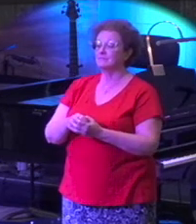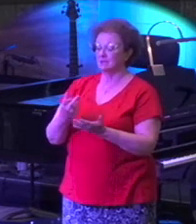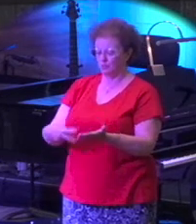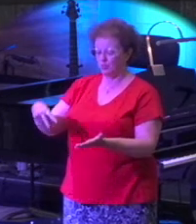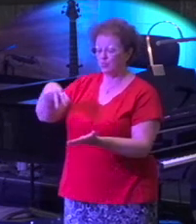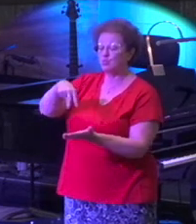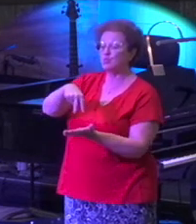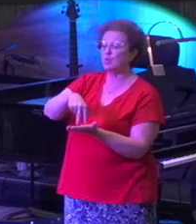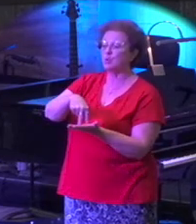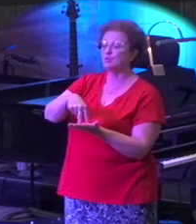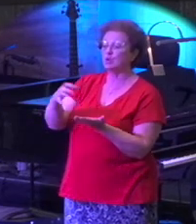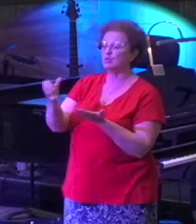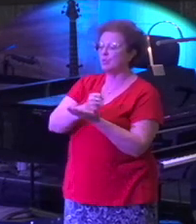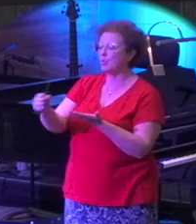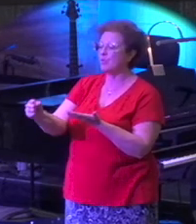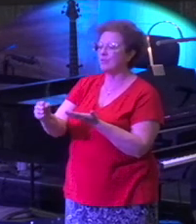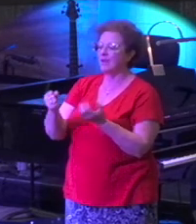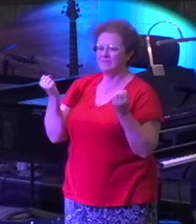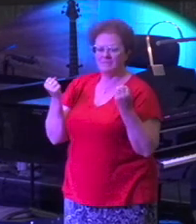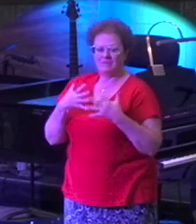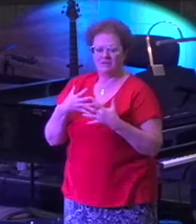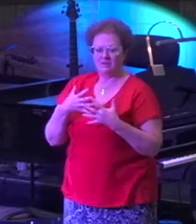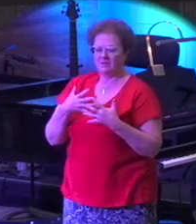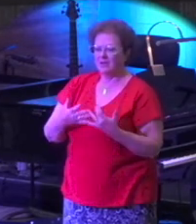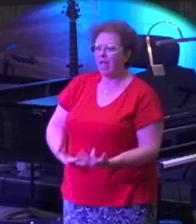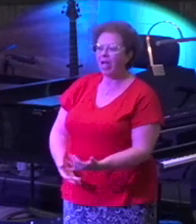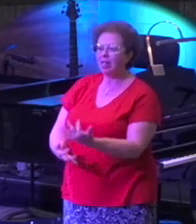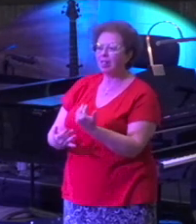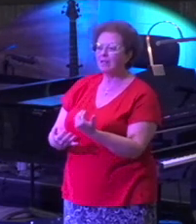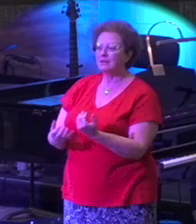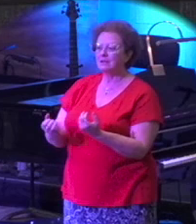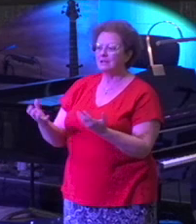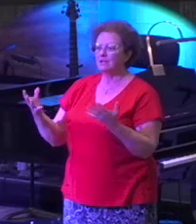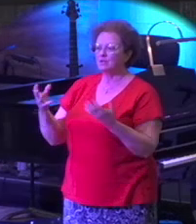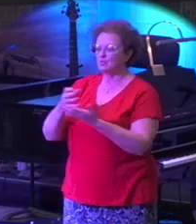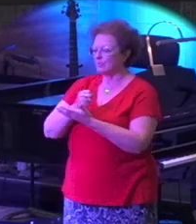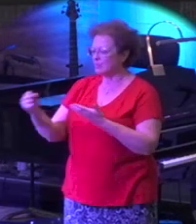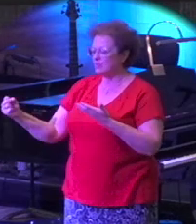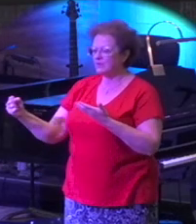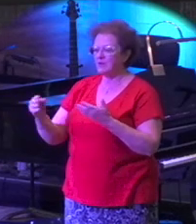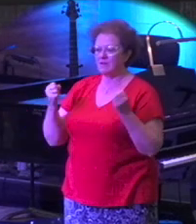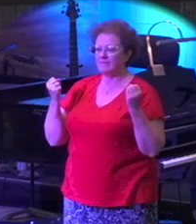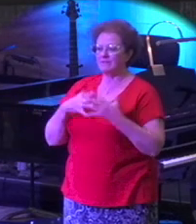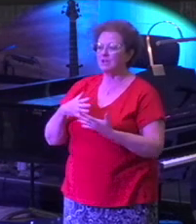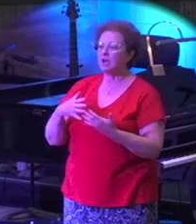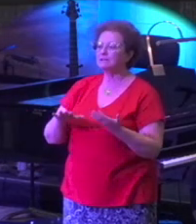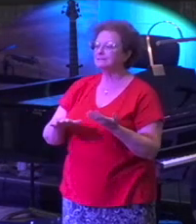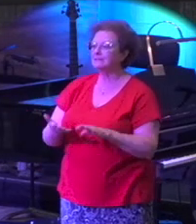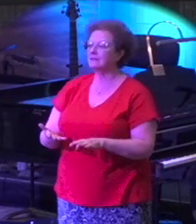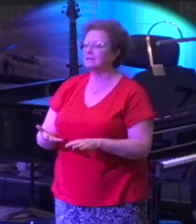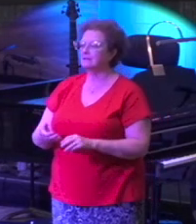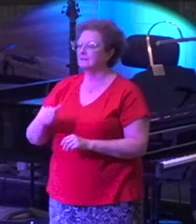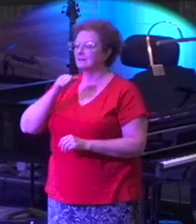of death and fear of hell. A life free because our God has made it so. He's made it so through not just